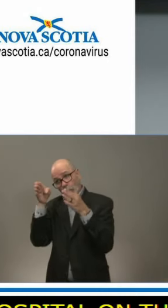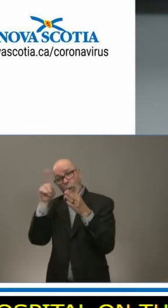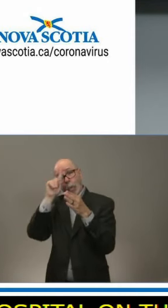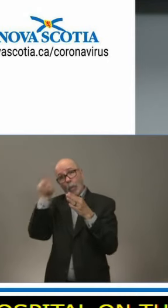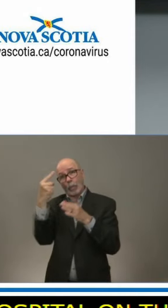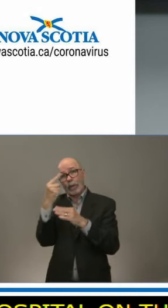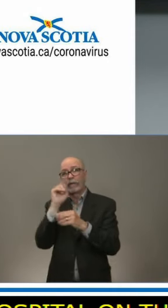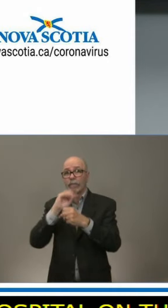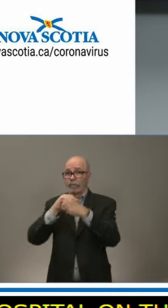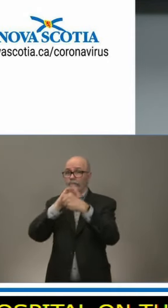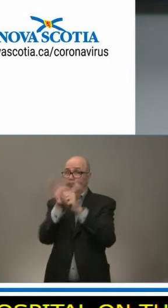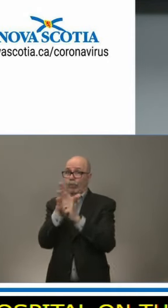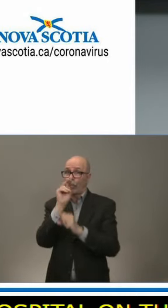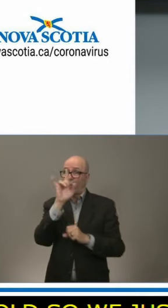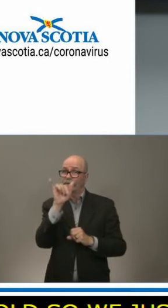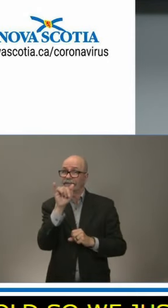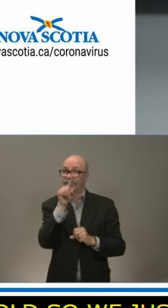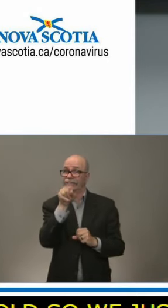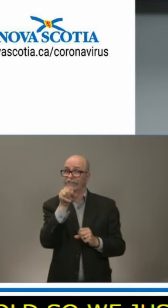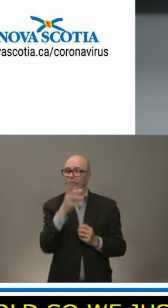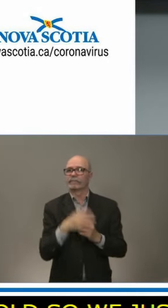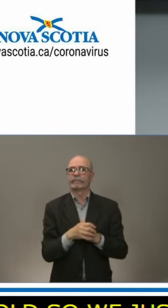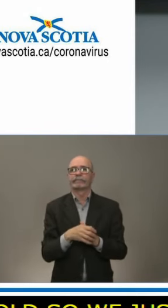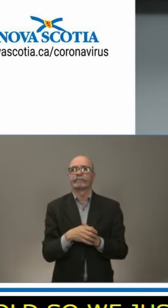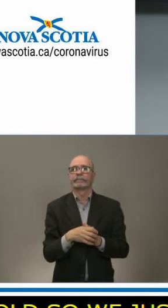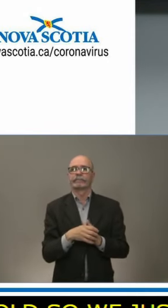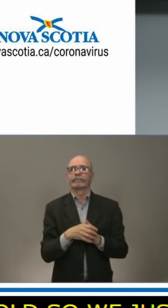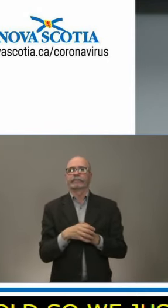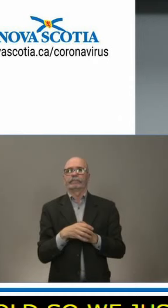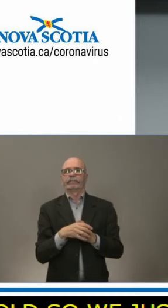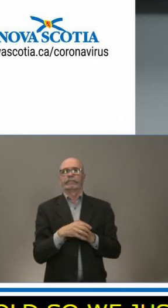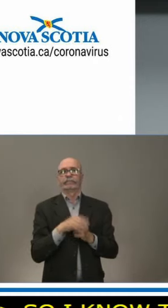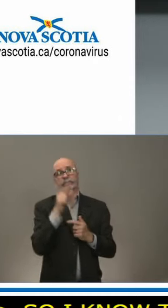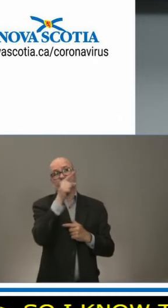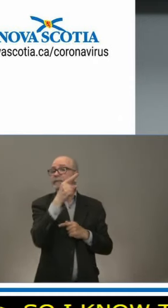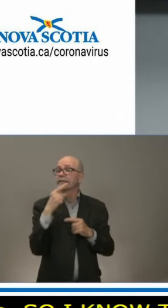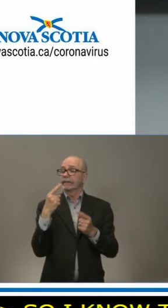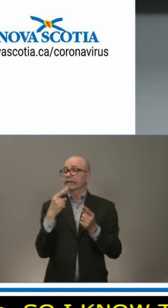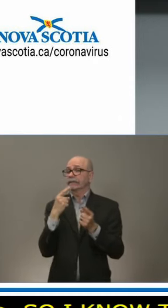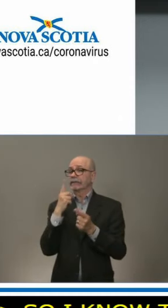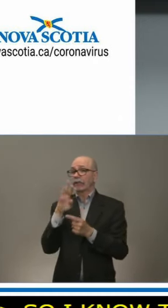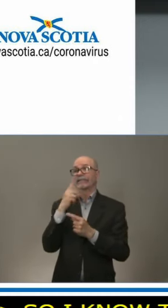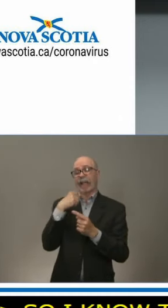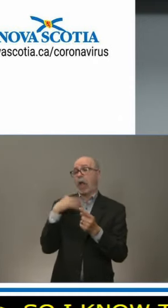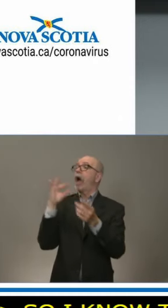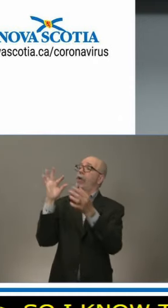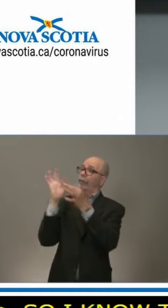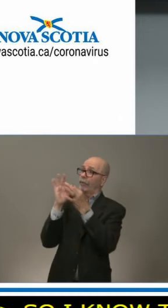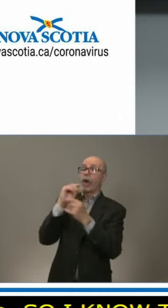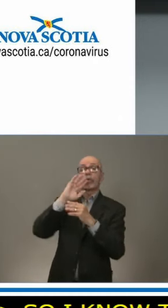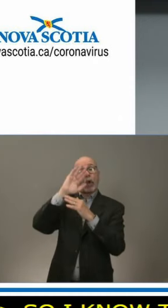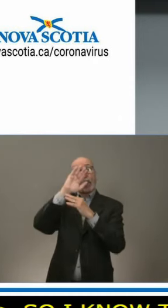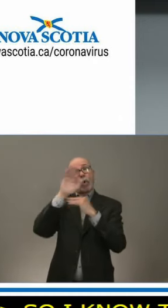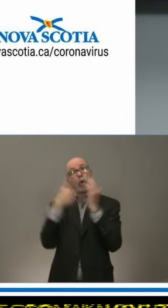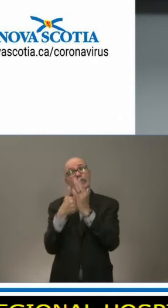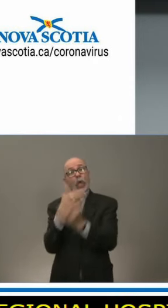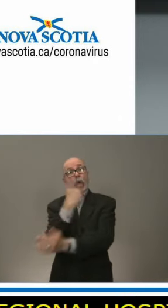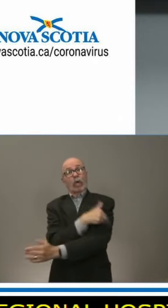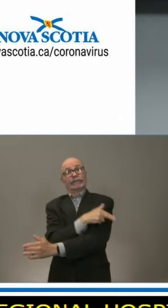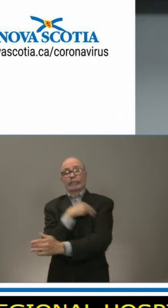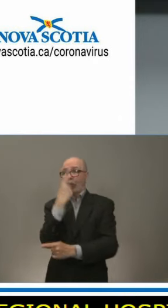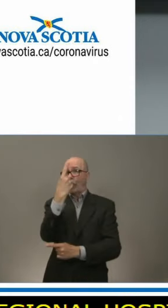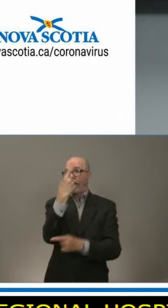regional hospitals, including Cape Breton Regional. I don't know the exact location within each hospital, but there are COVID units in all our regional